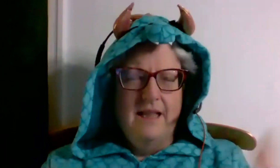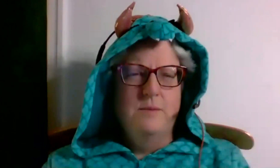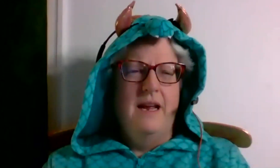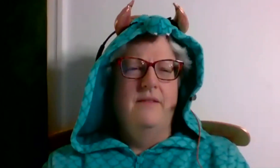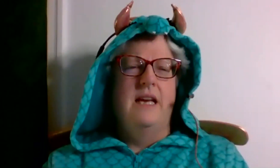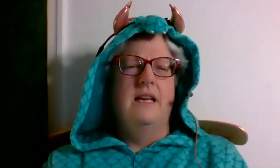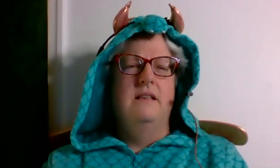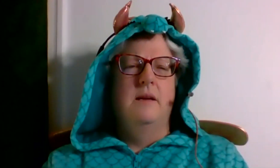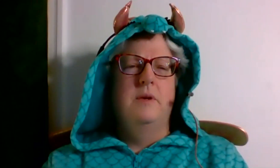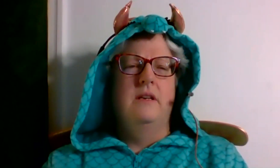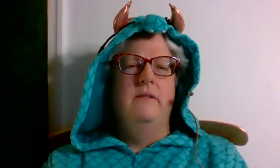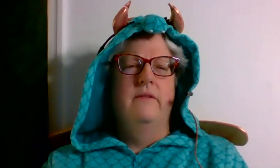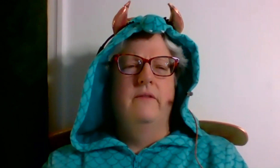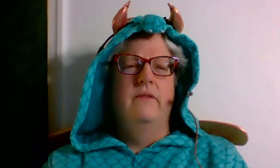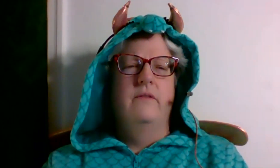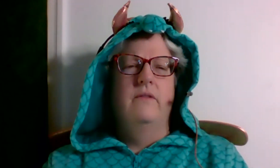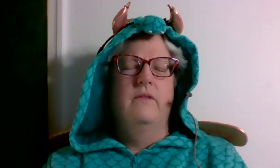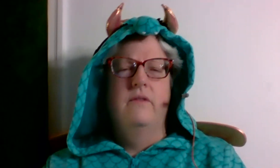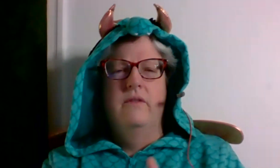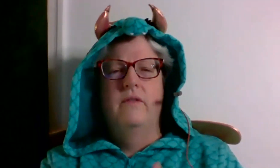that's what I have to add. I'm good.